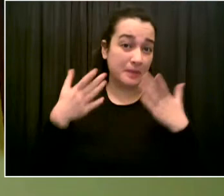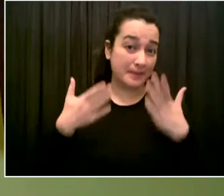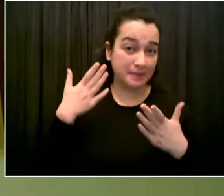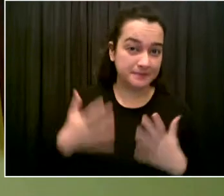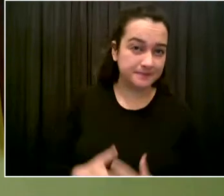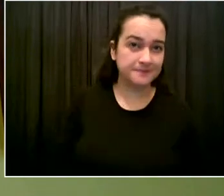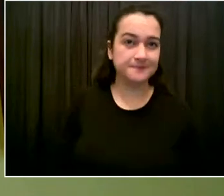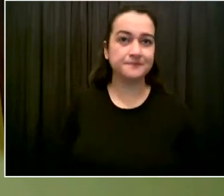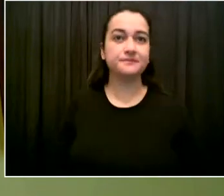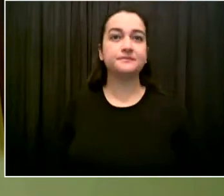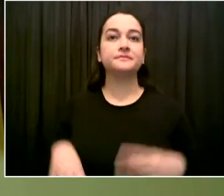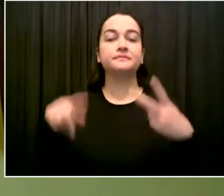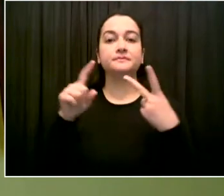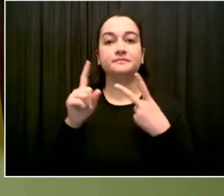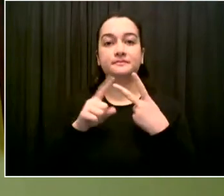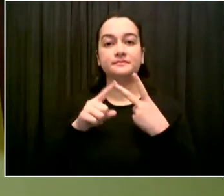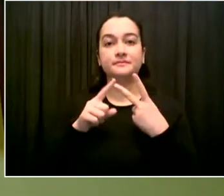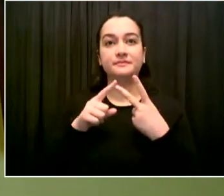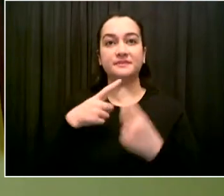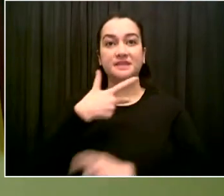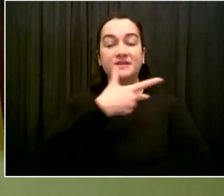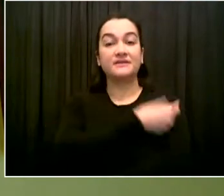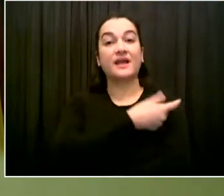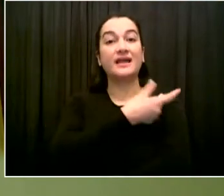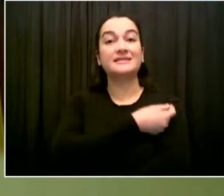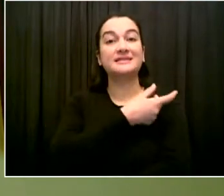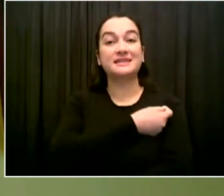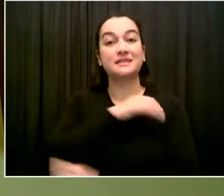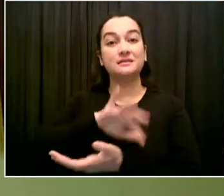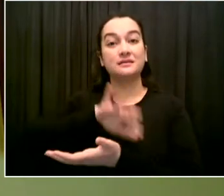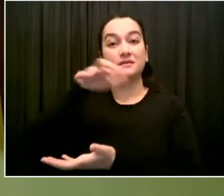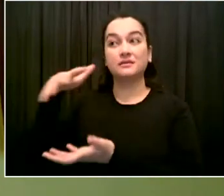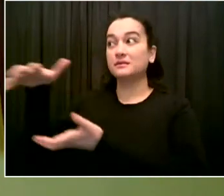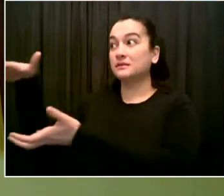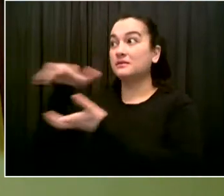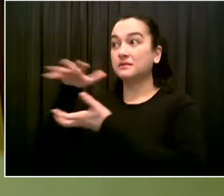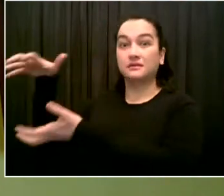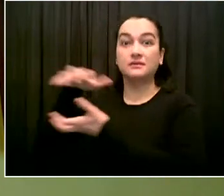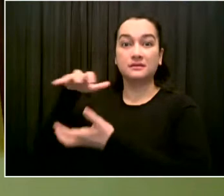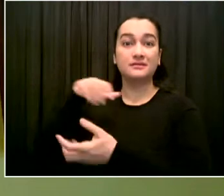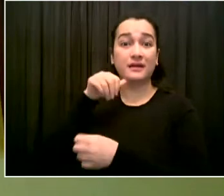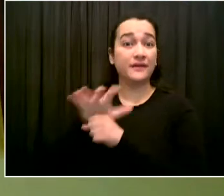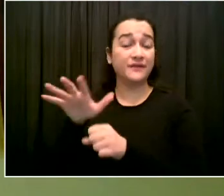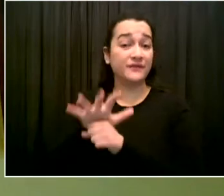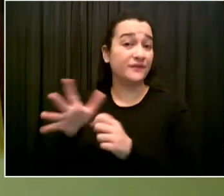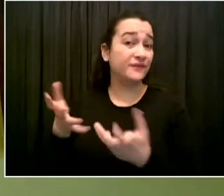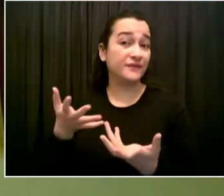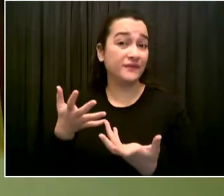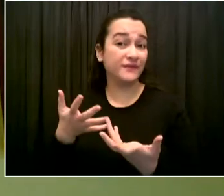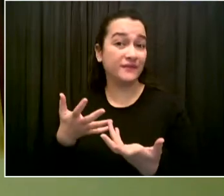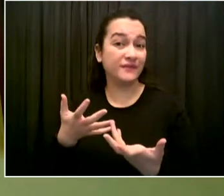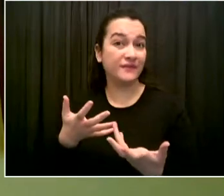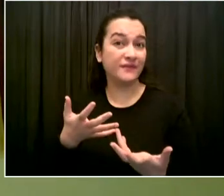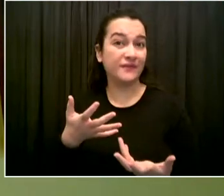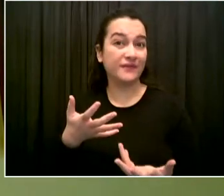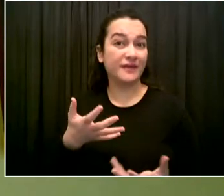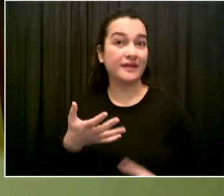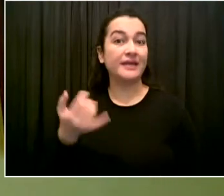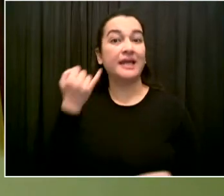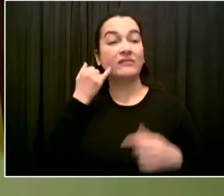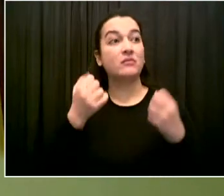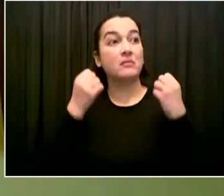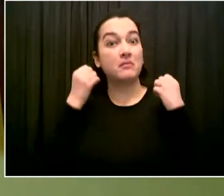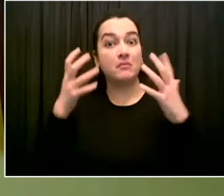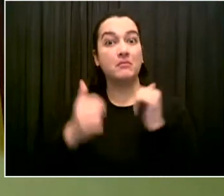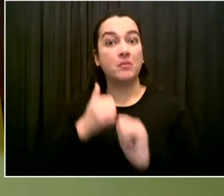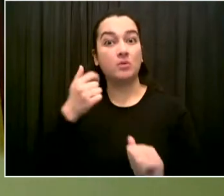that anybody who decides to get vaccinated can simply go to a pharmacy or their local doctor and get vaccinated. So I think once we get to those 2 points where supply